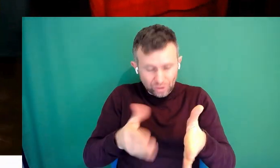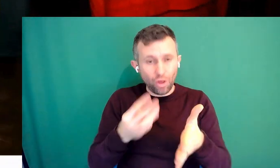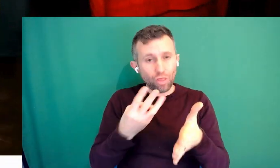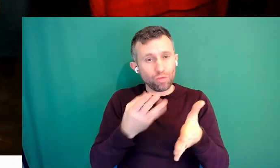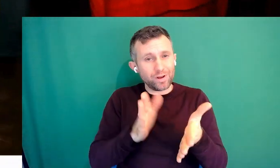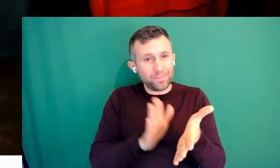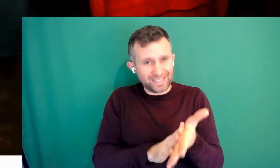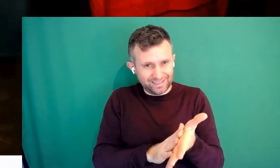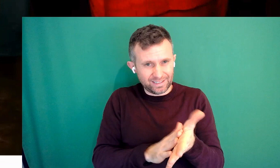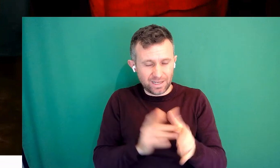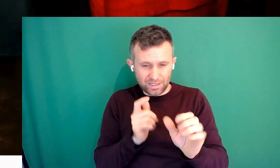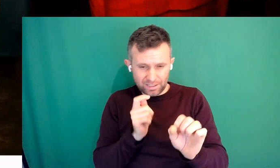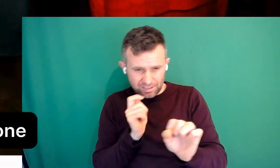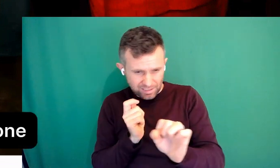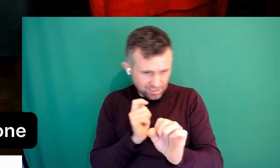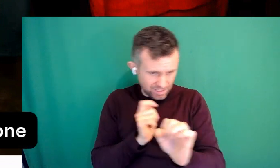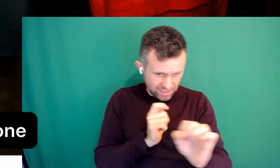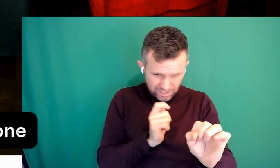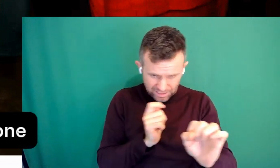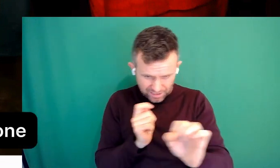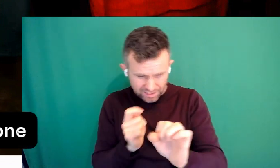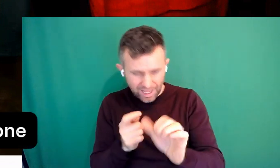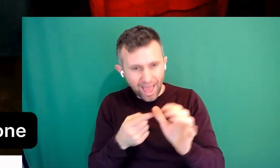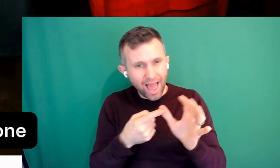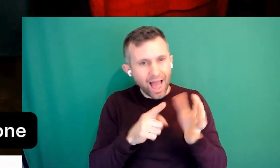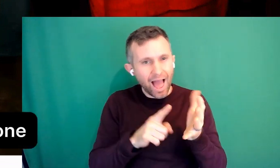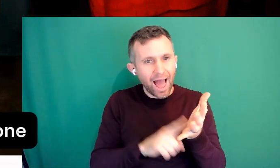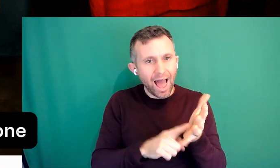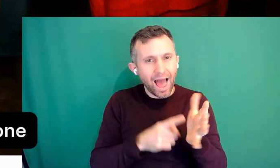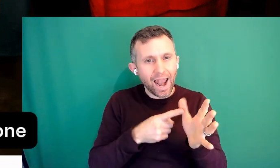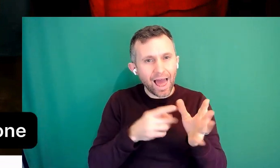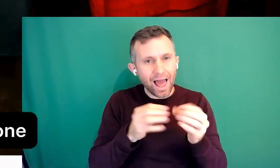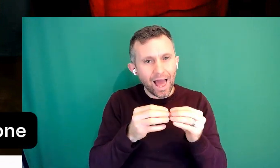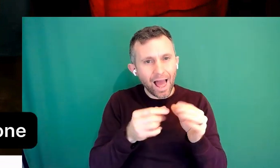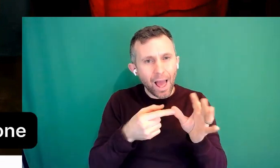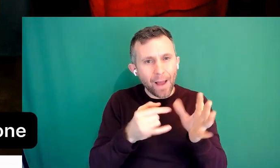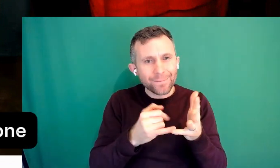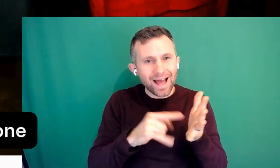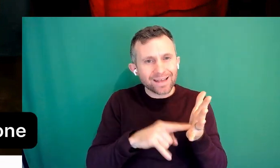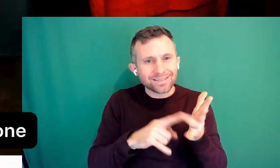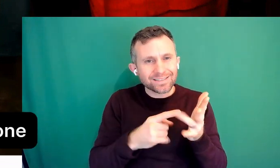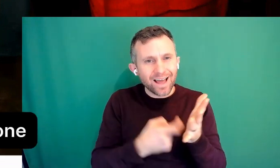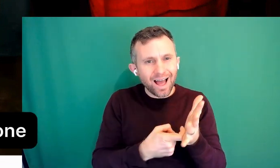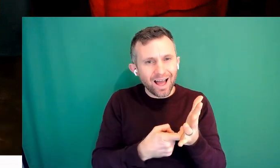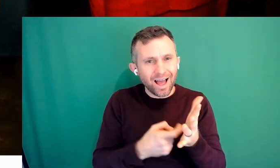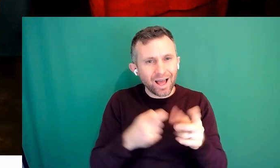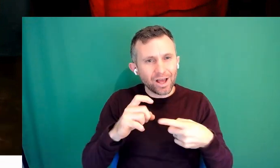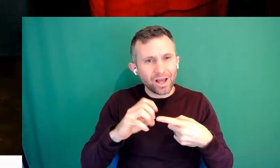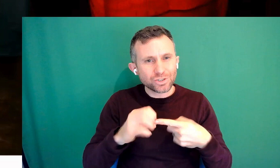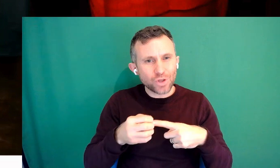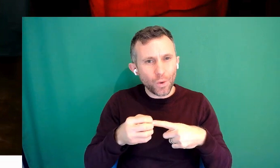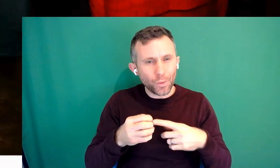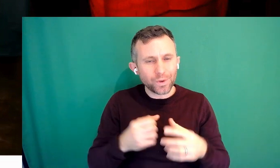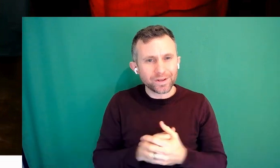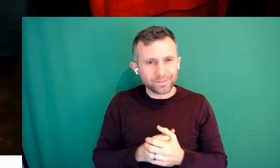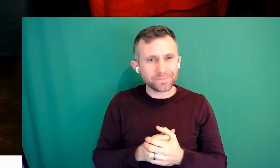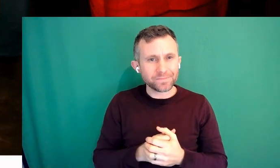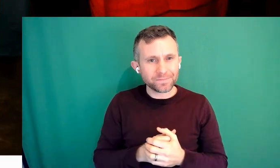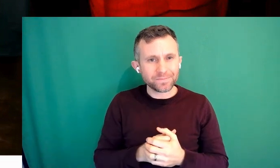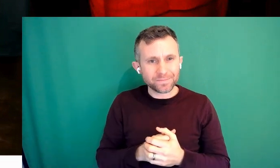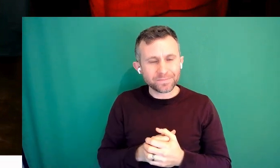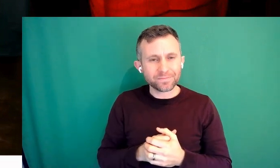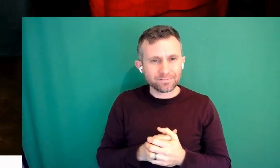On the right, you can see the incredible effect of light on the stone, which is